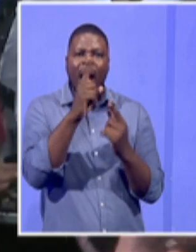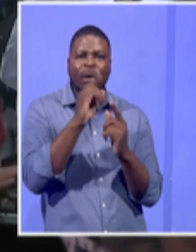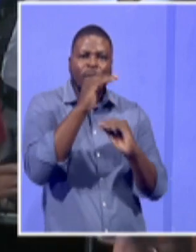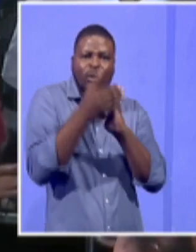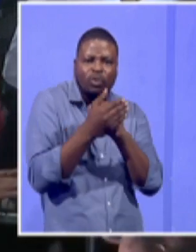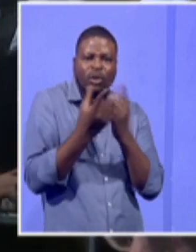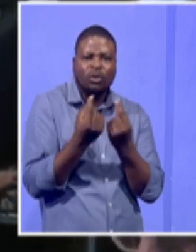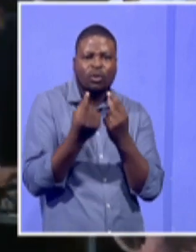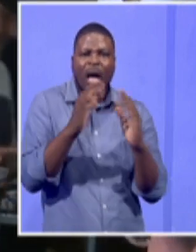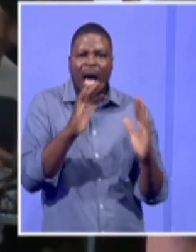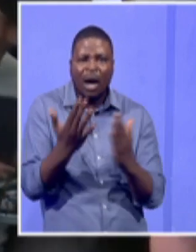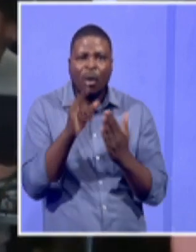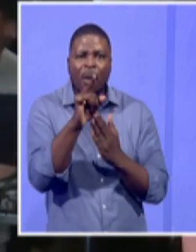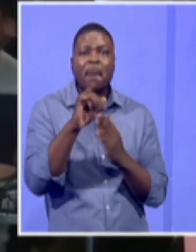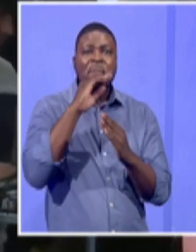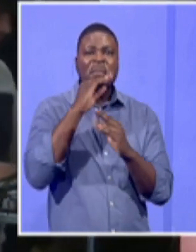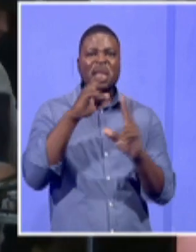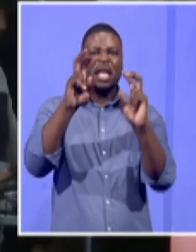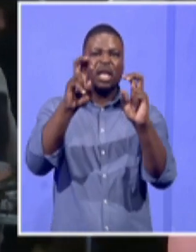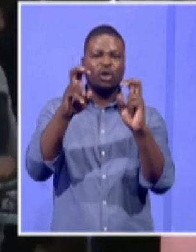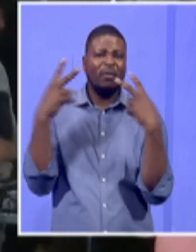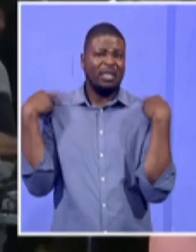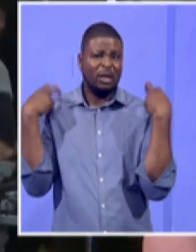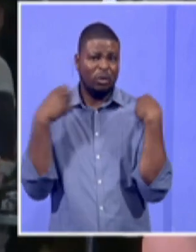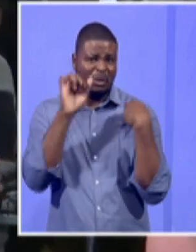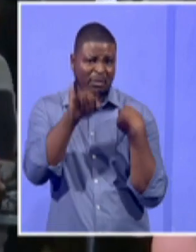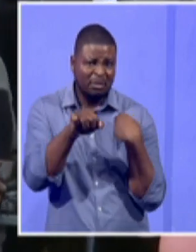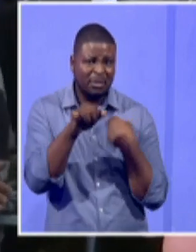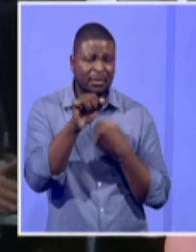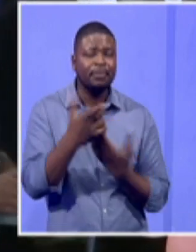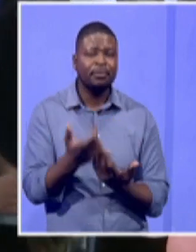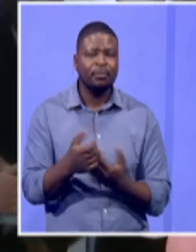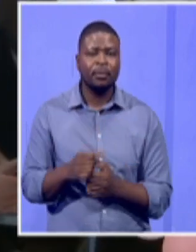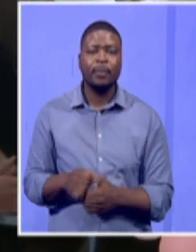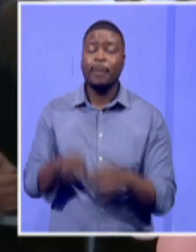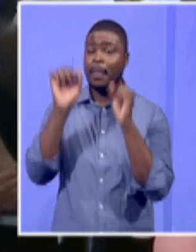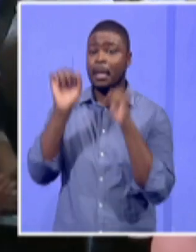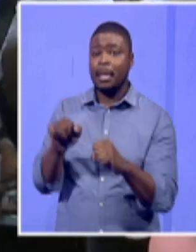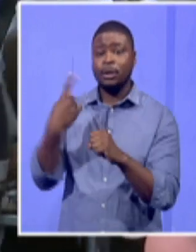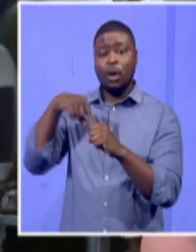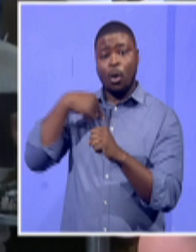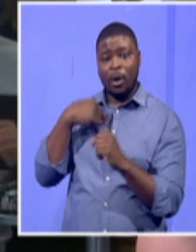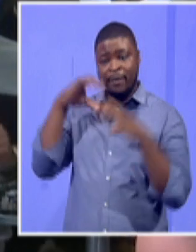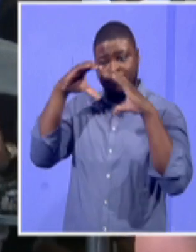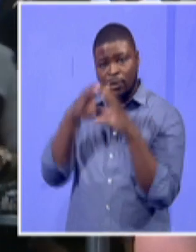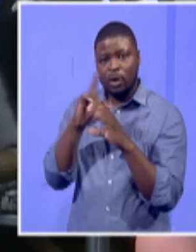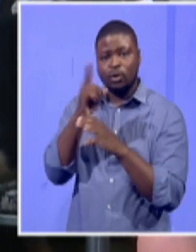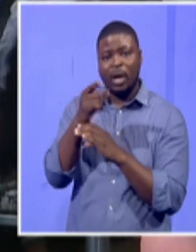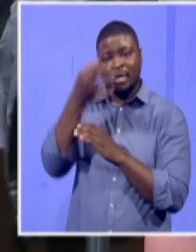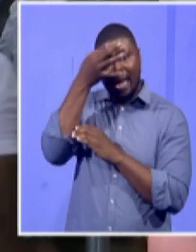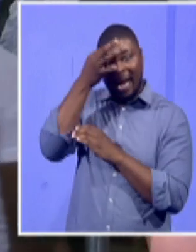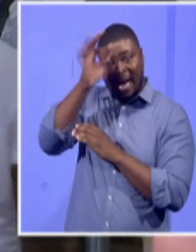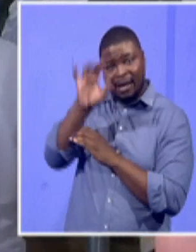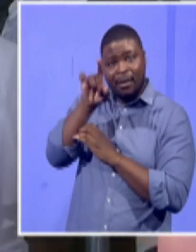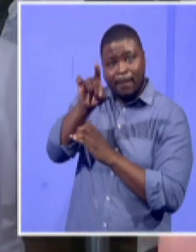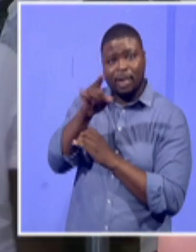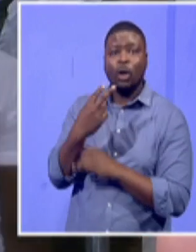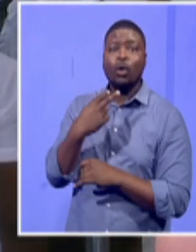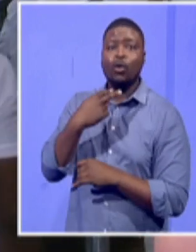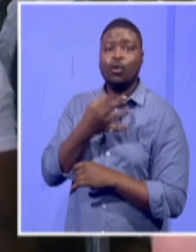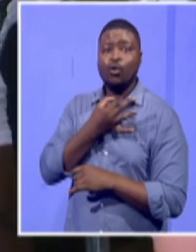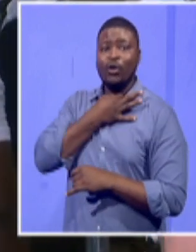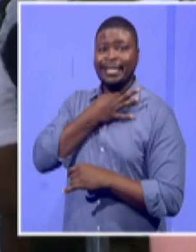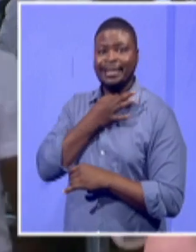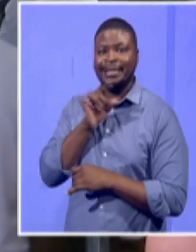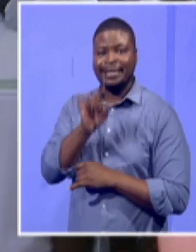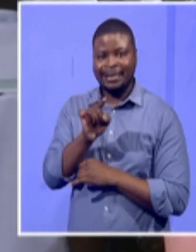a security issue as well? Yes, absolutely. We focus in governance. Its risk is our strength, which is